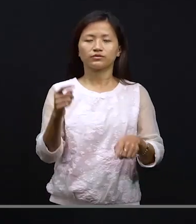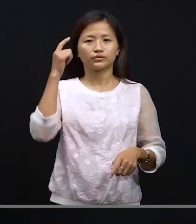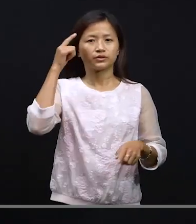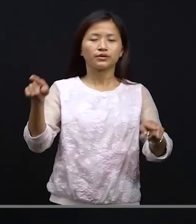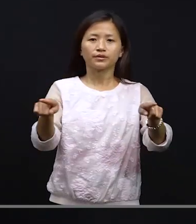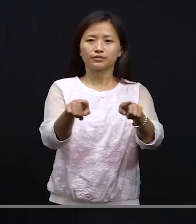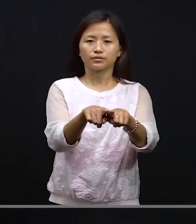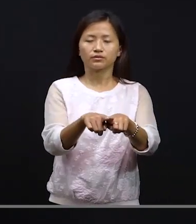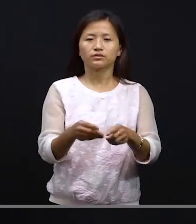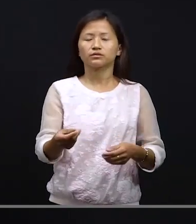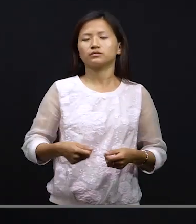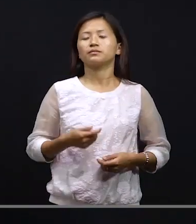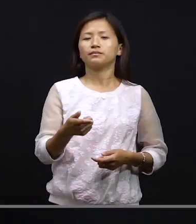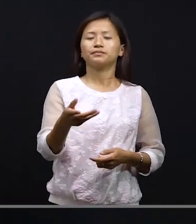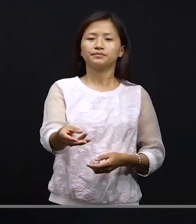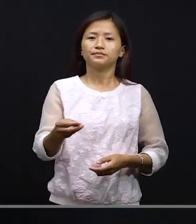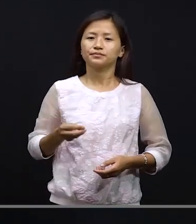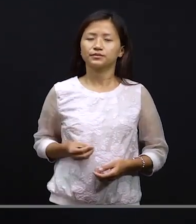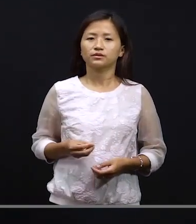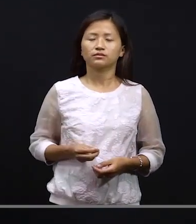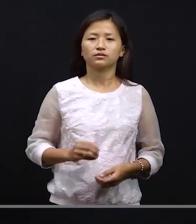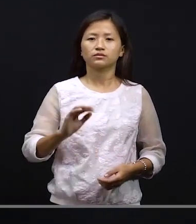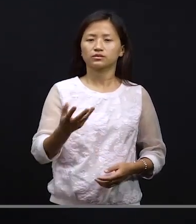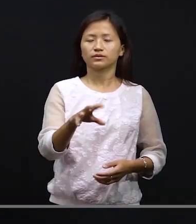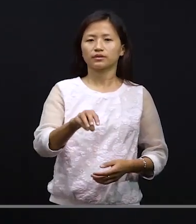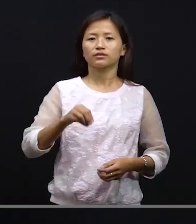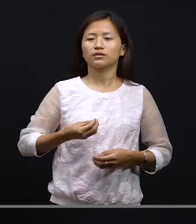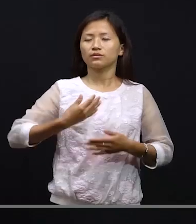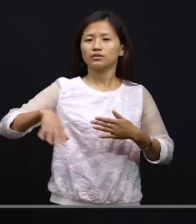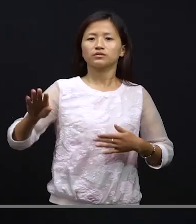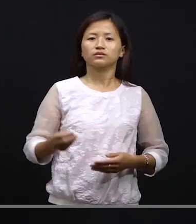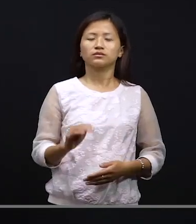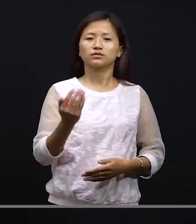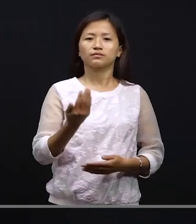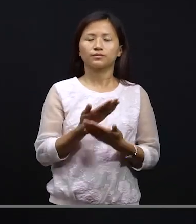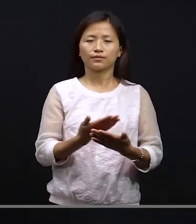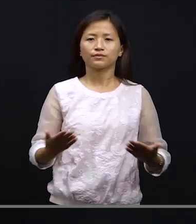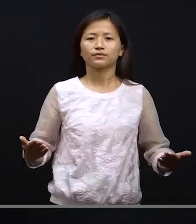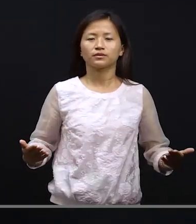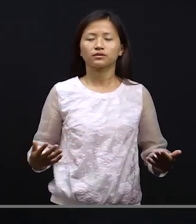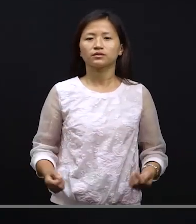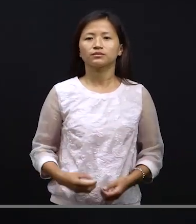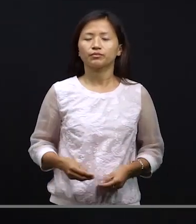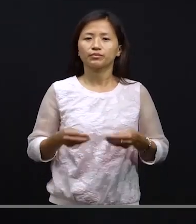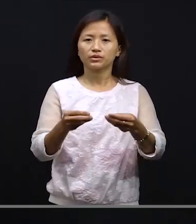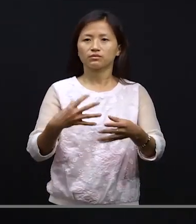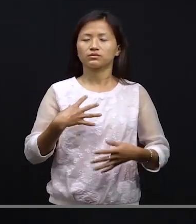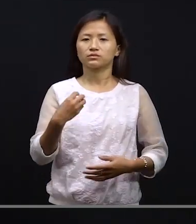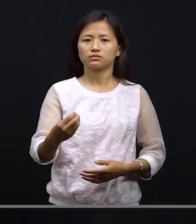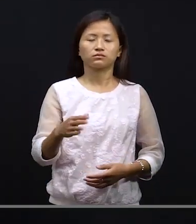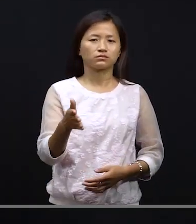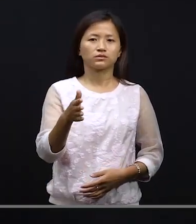you can buy. You cannot just forcefully take away something that does not belong to you, and when the shopkeeper did